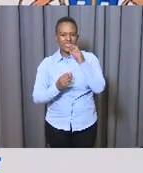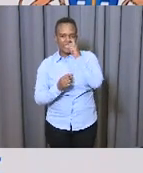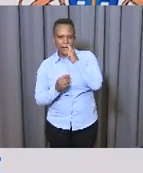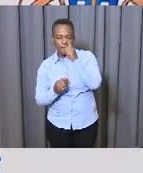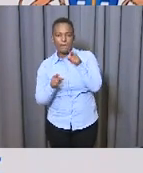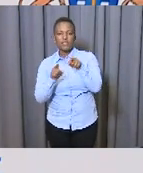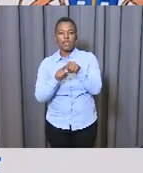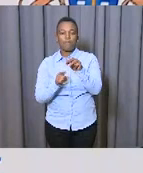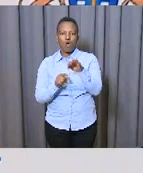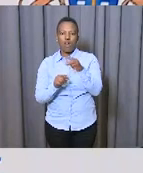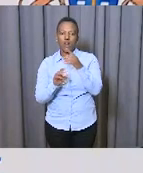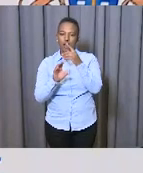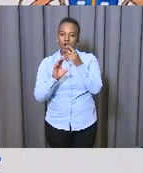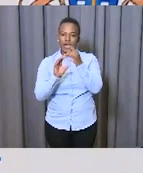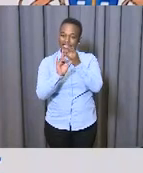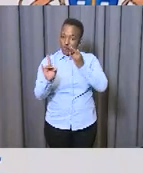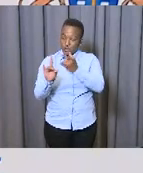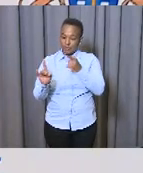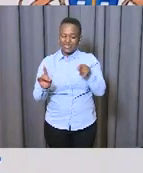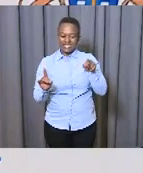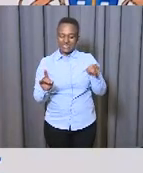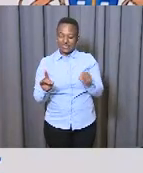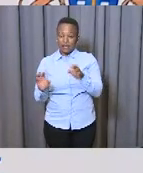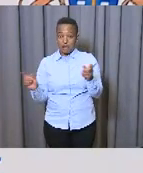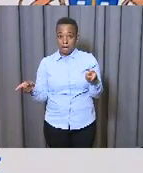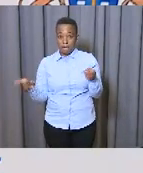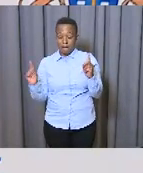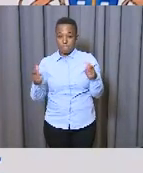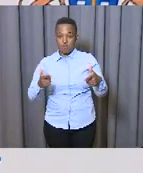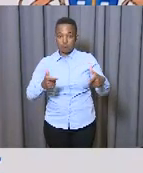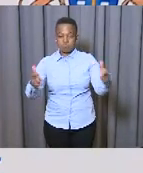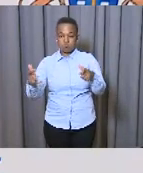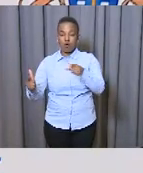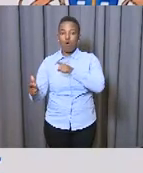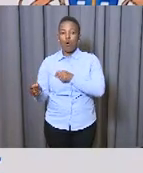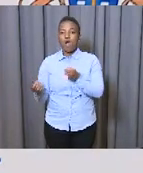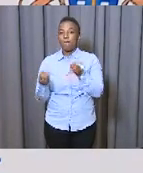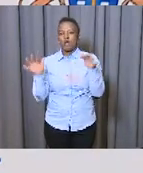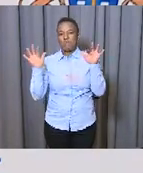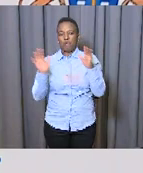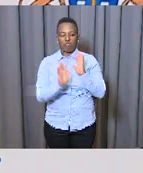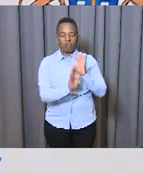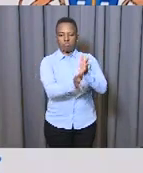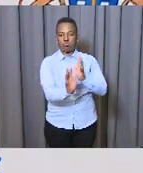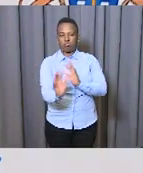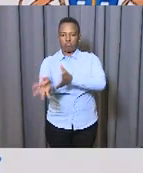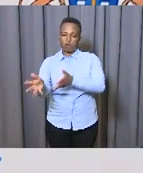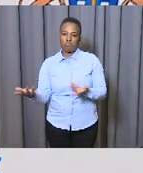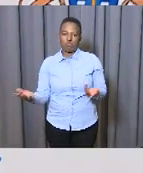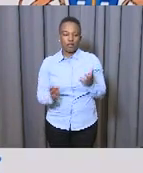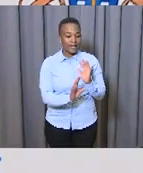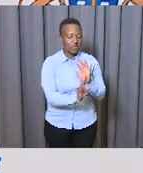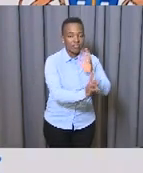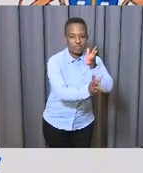the townships as the areas of high risk. In other words, because large numbers of people interact, go to the malls